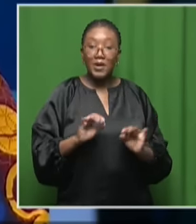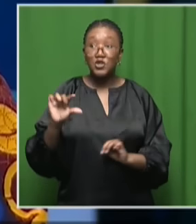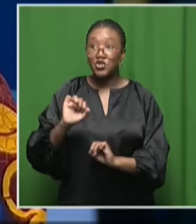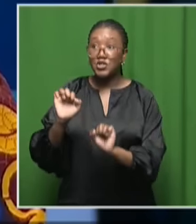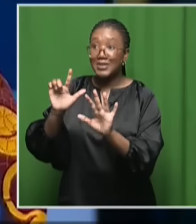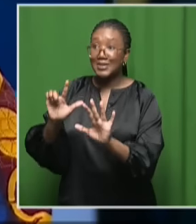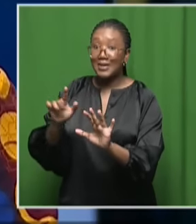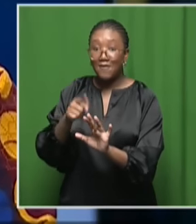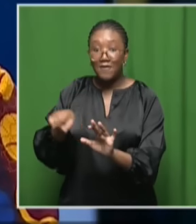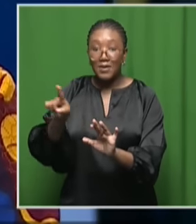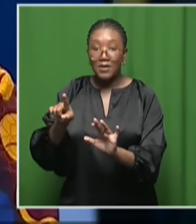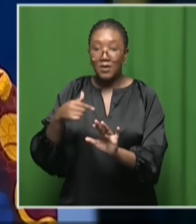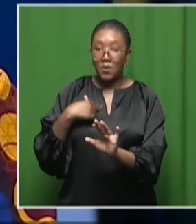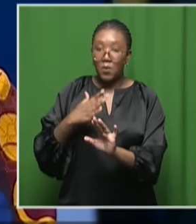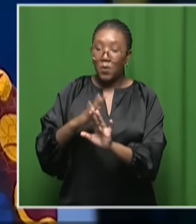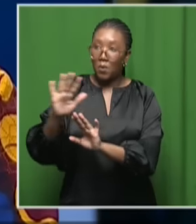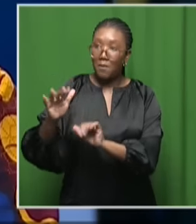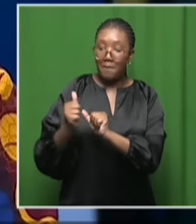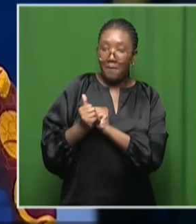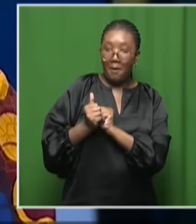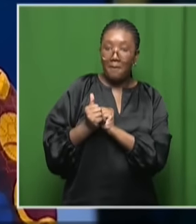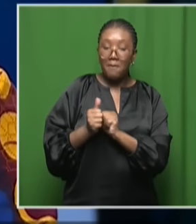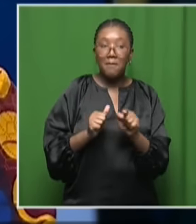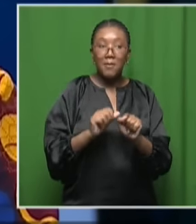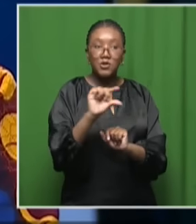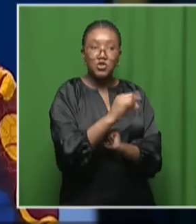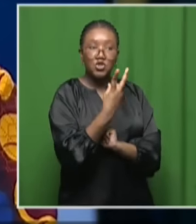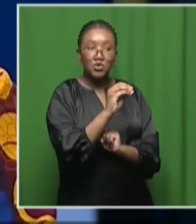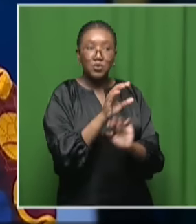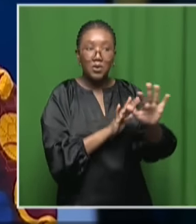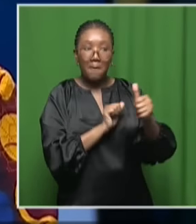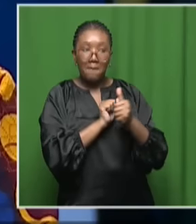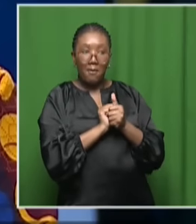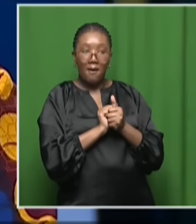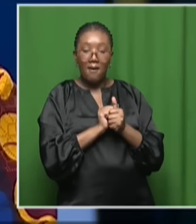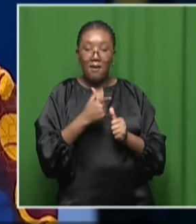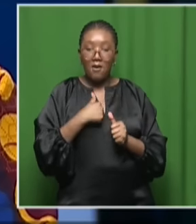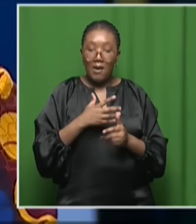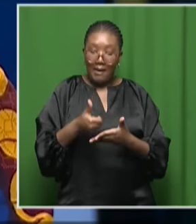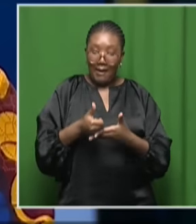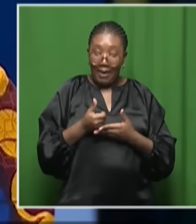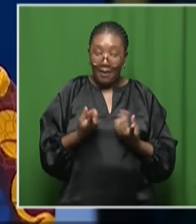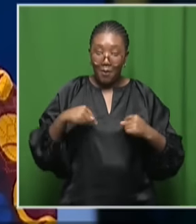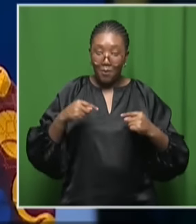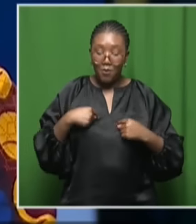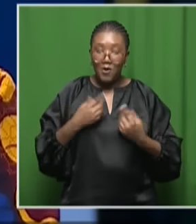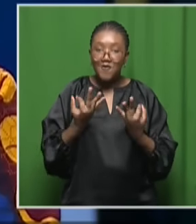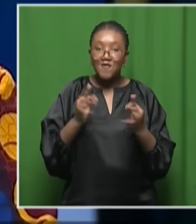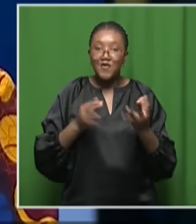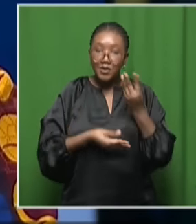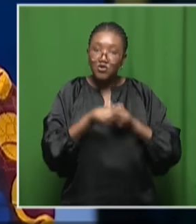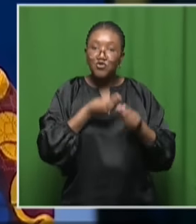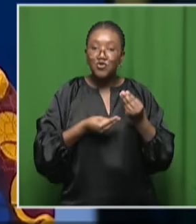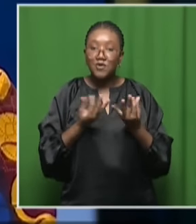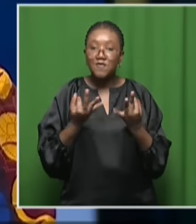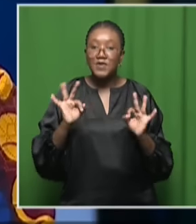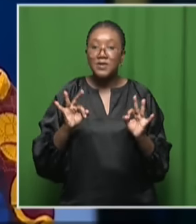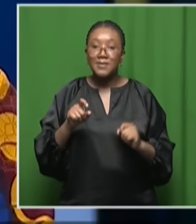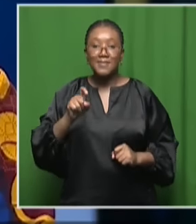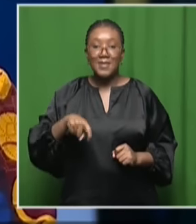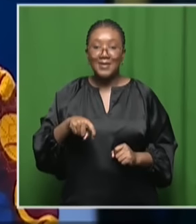and also other partners in the G20 who've made all these commitments to partnership with us? How do we start actioning